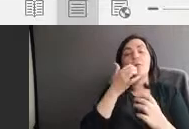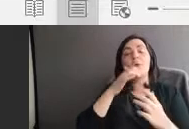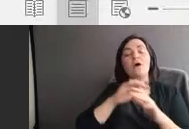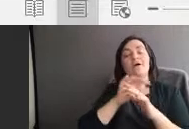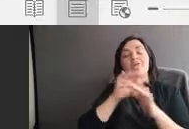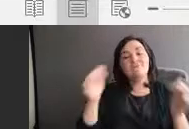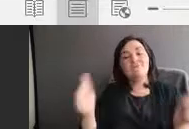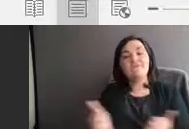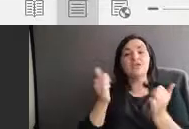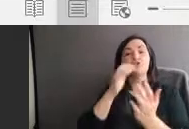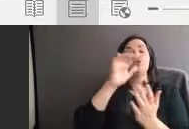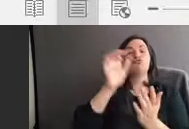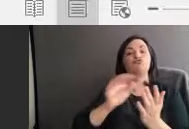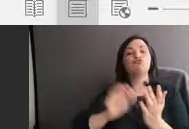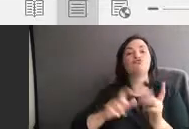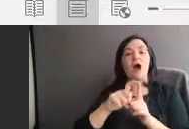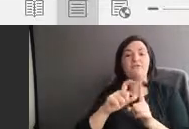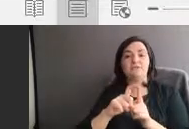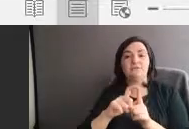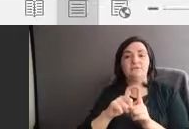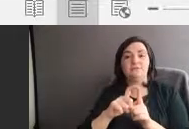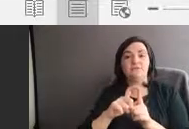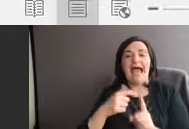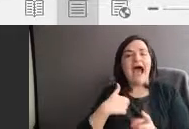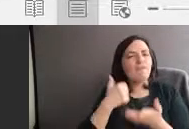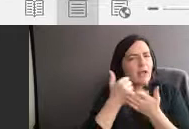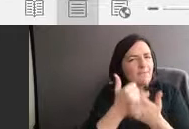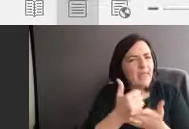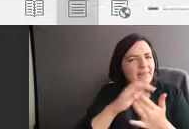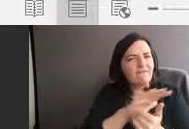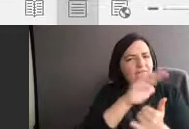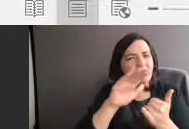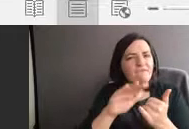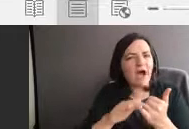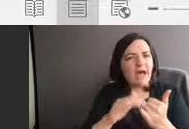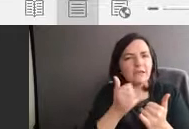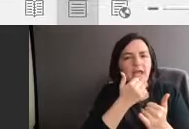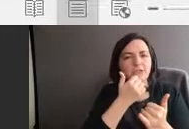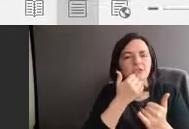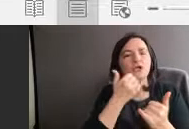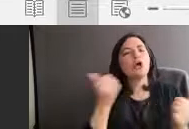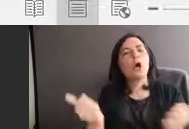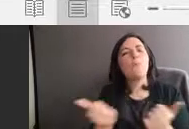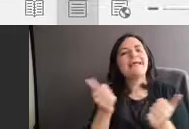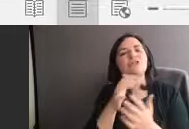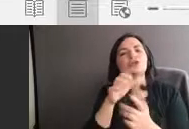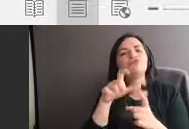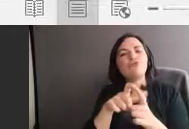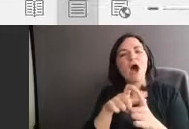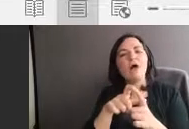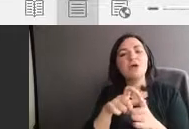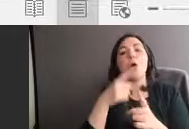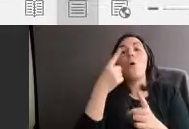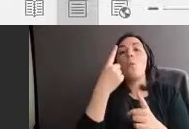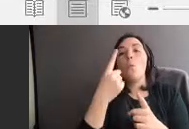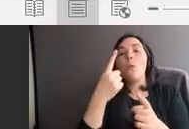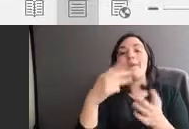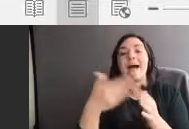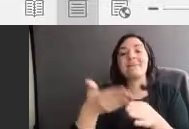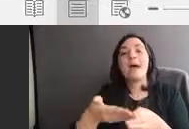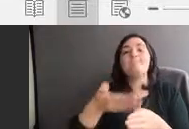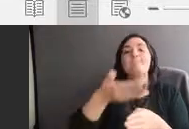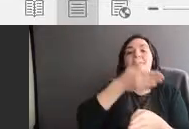My recommendation is that this final date, the completed draft date, is 1 month before